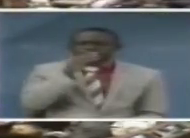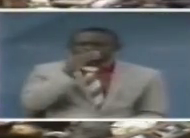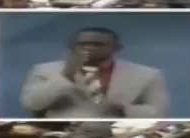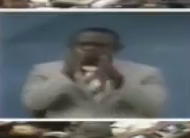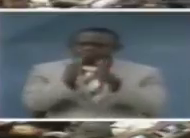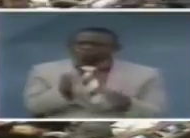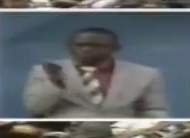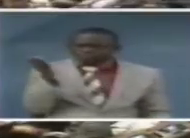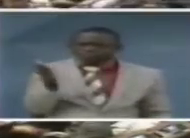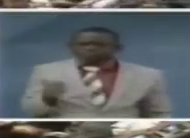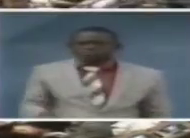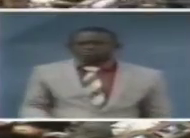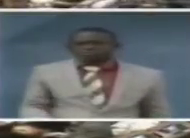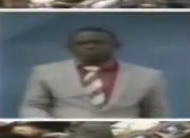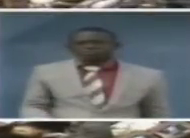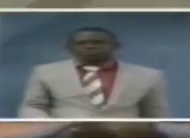Mr. Speaker,